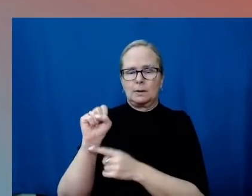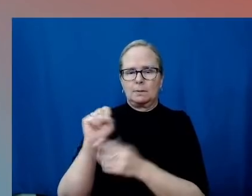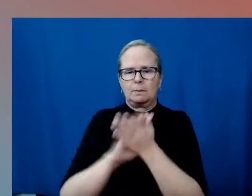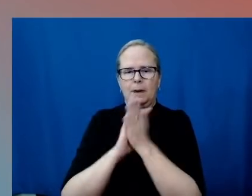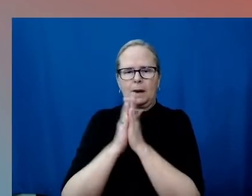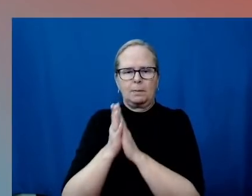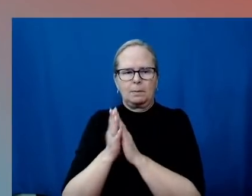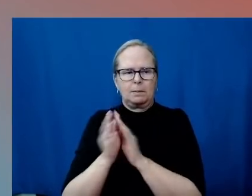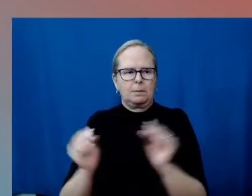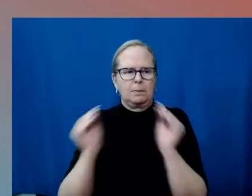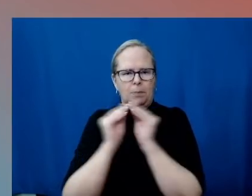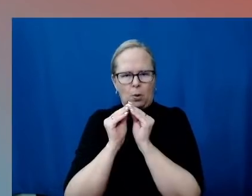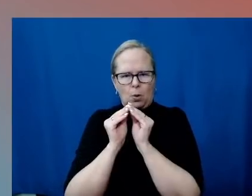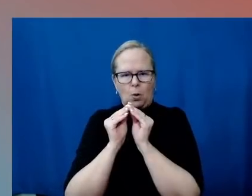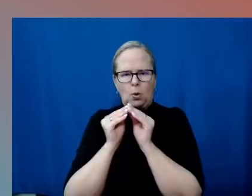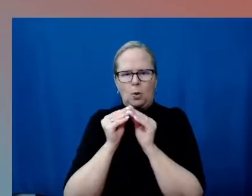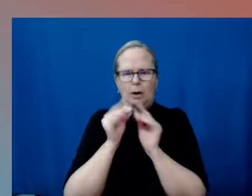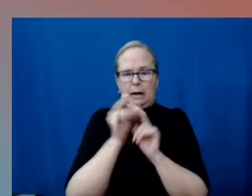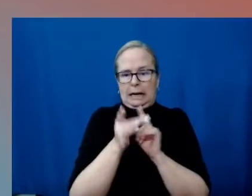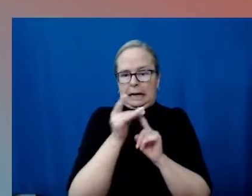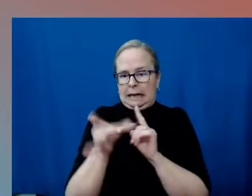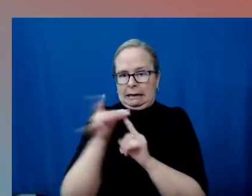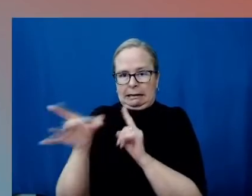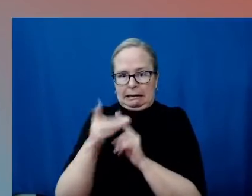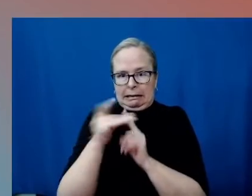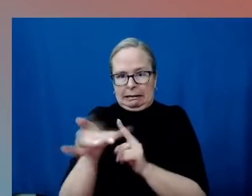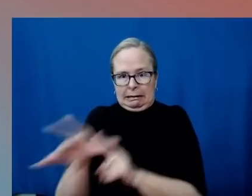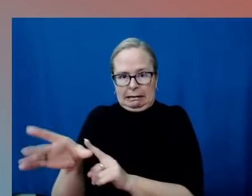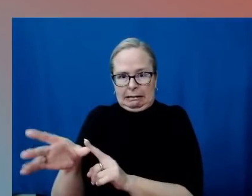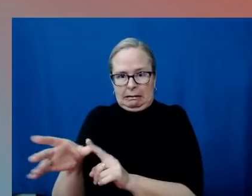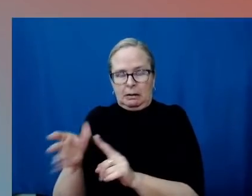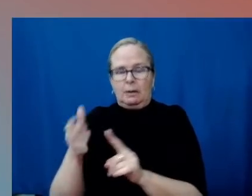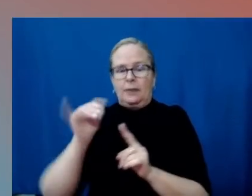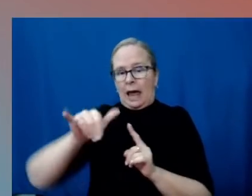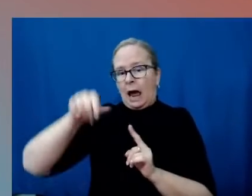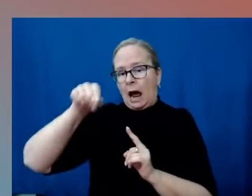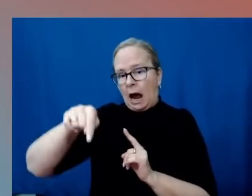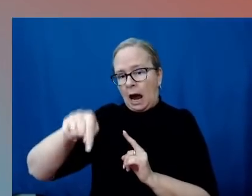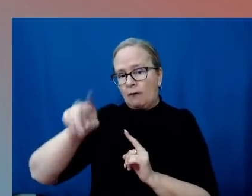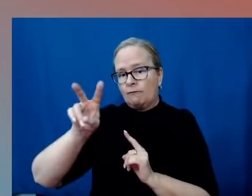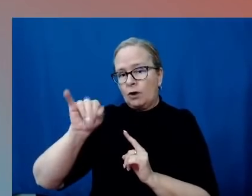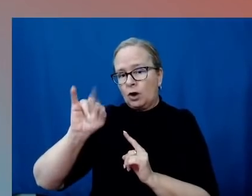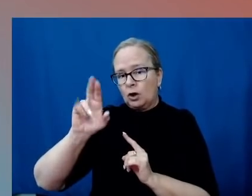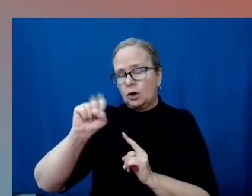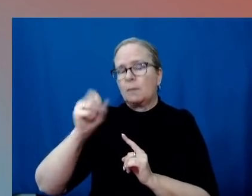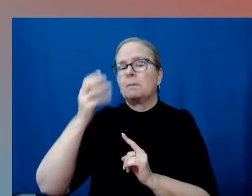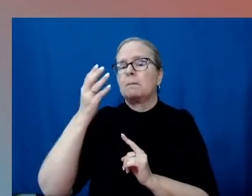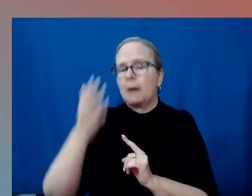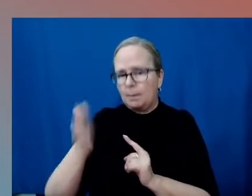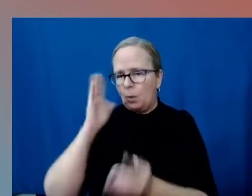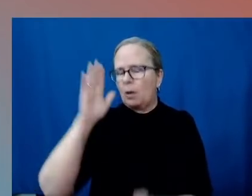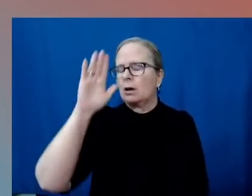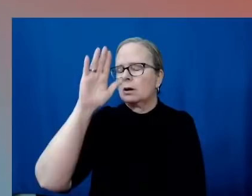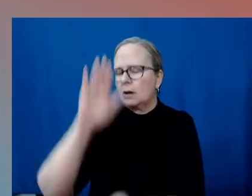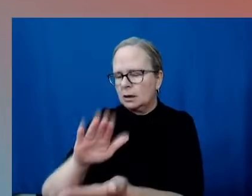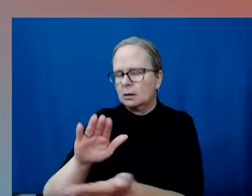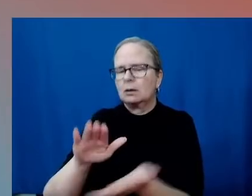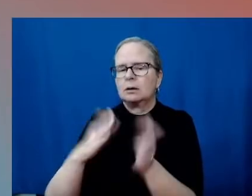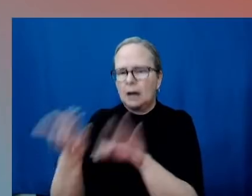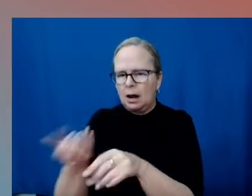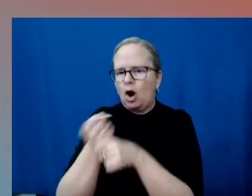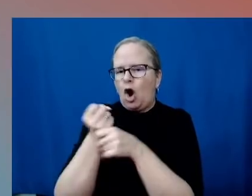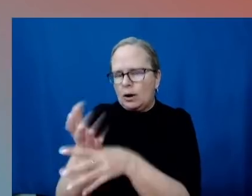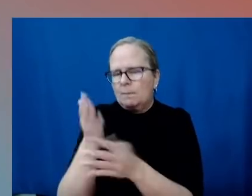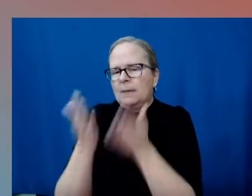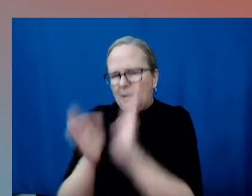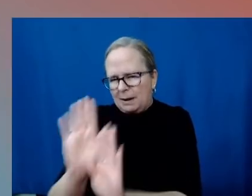it may actually make the virus less deadly, but may not. As Dr. Gasparovich says, it's not